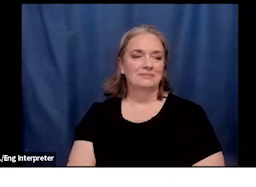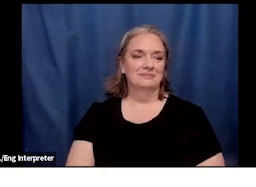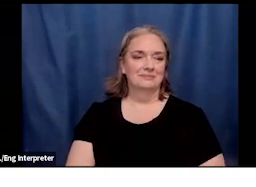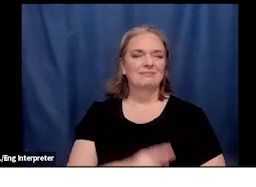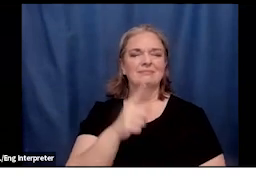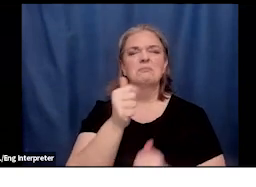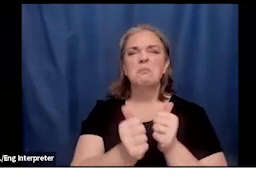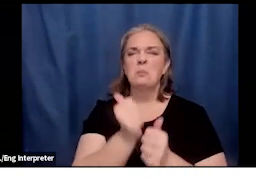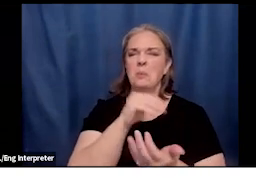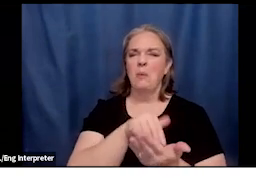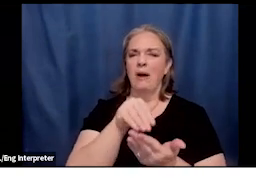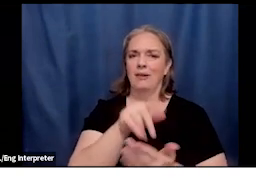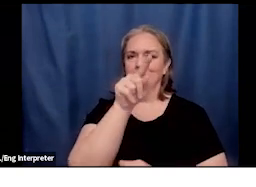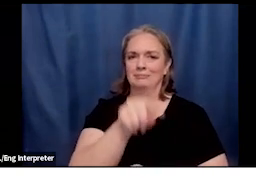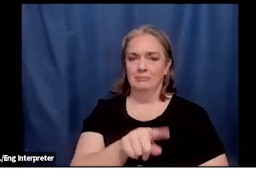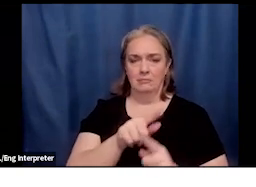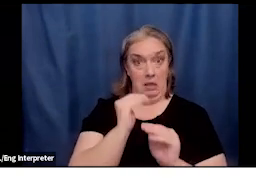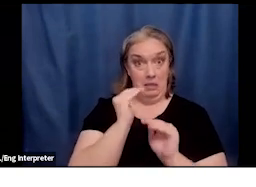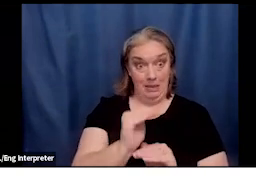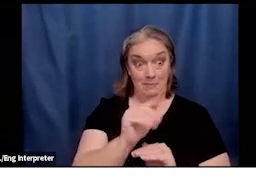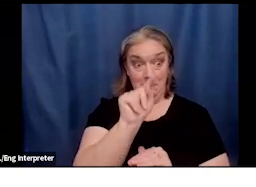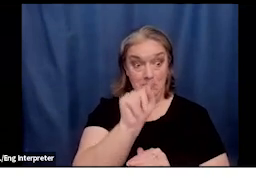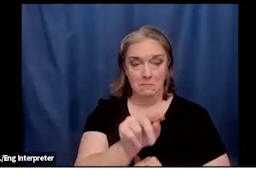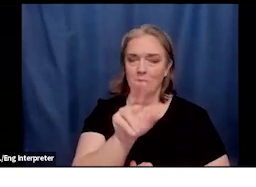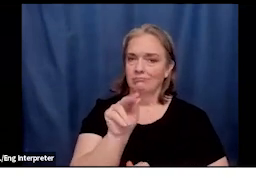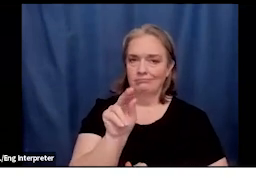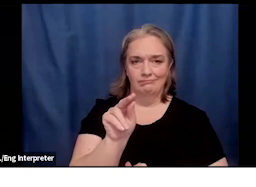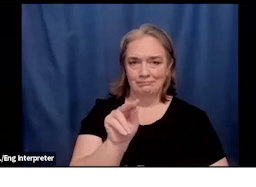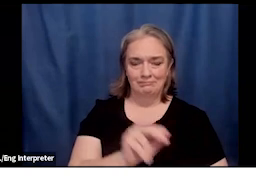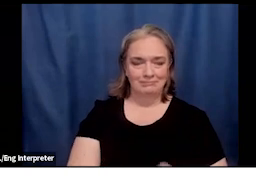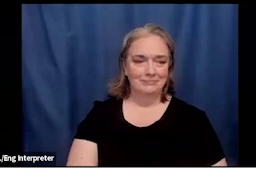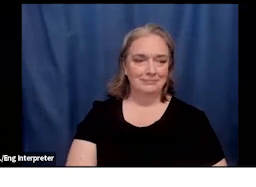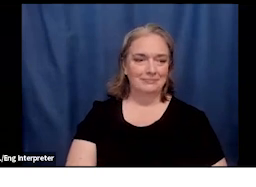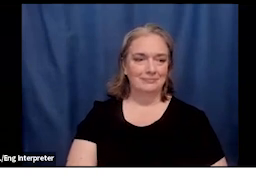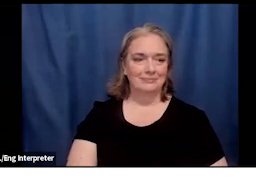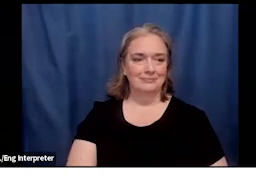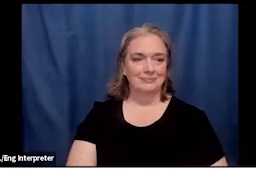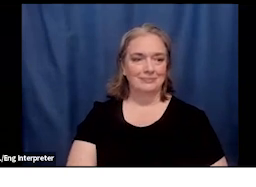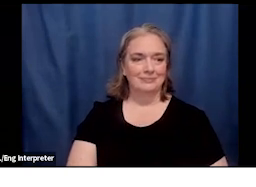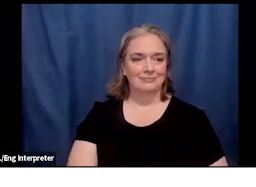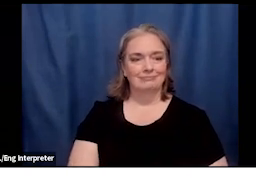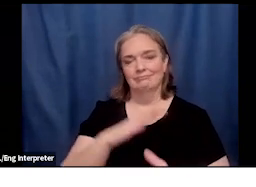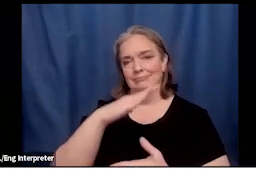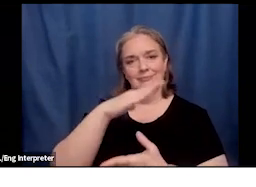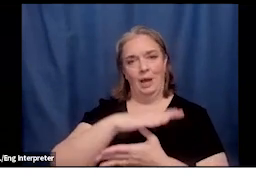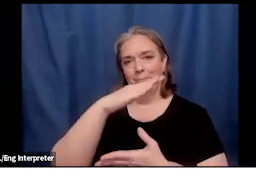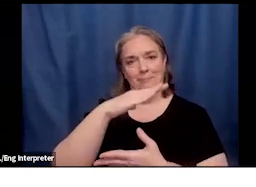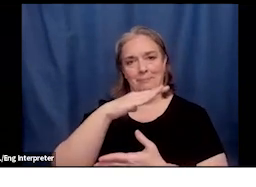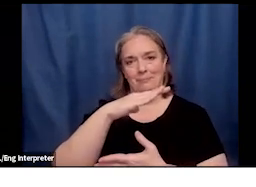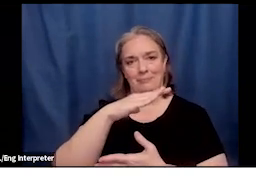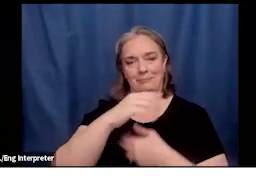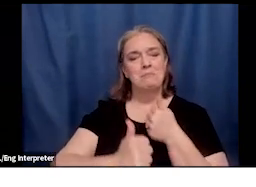used and are eligible for, but it is certainly not a limited list. Definitely number one, top of the list for